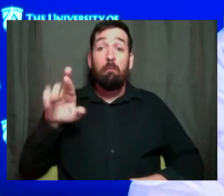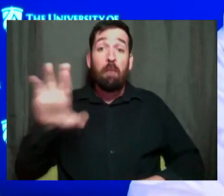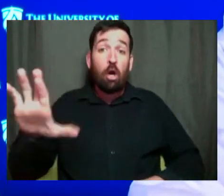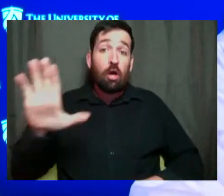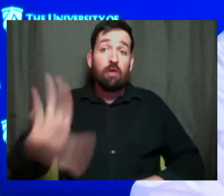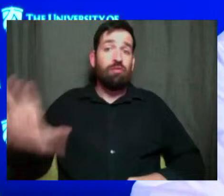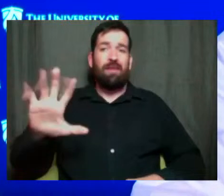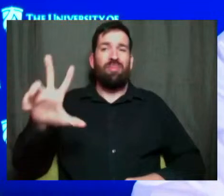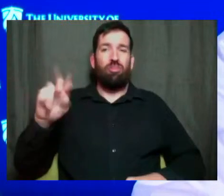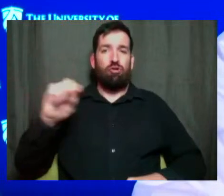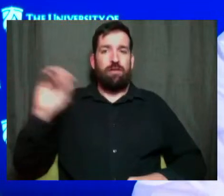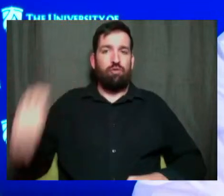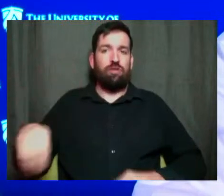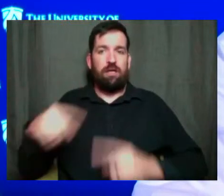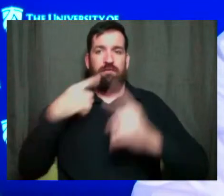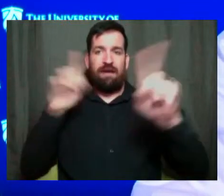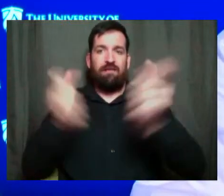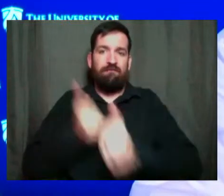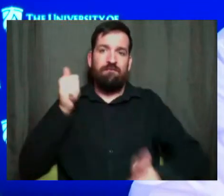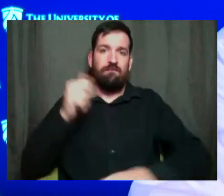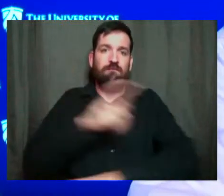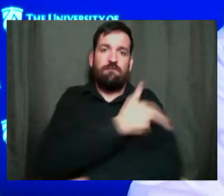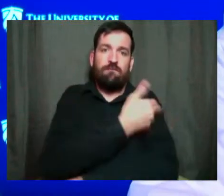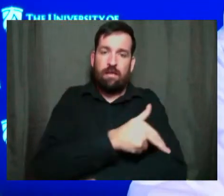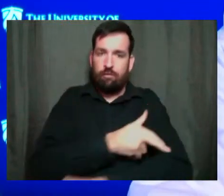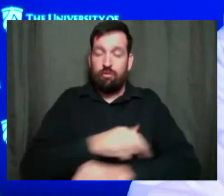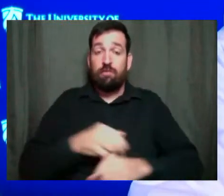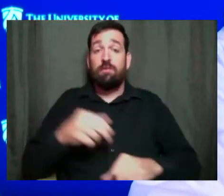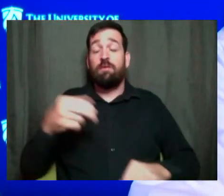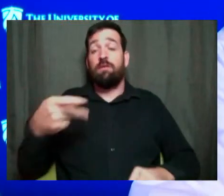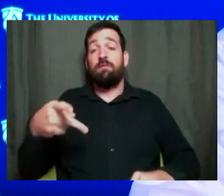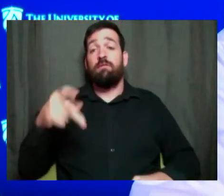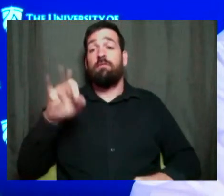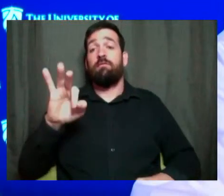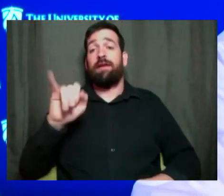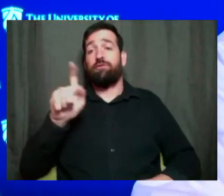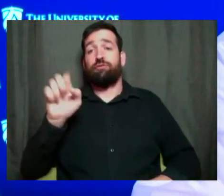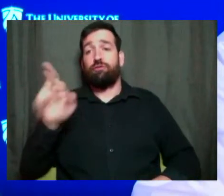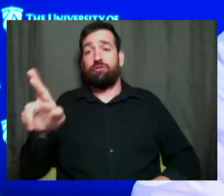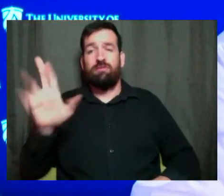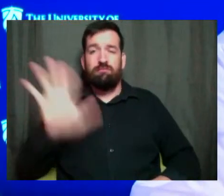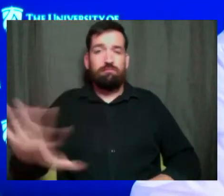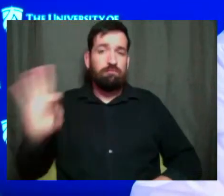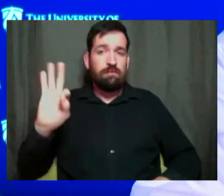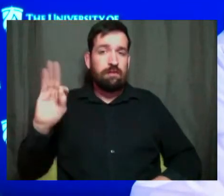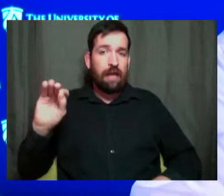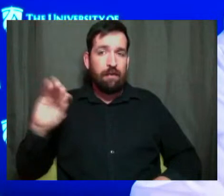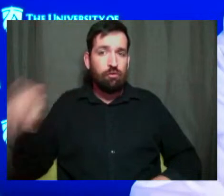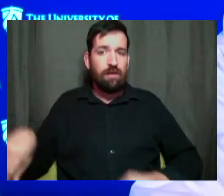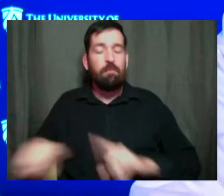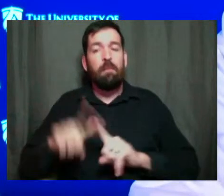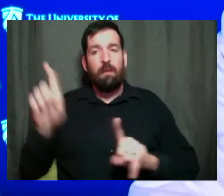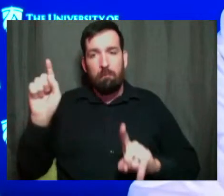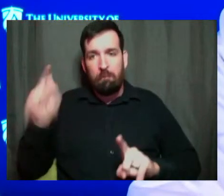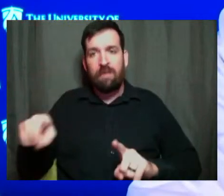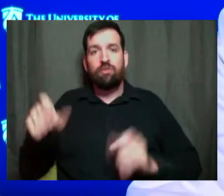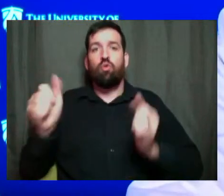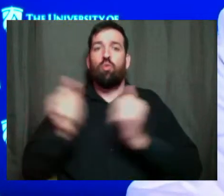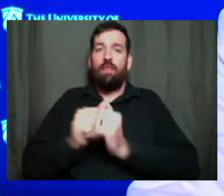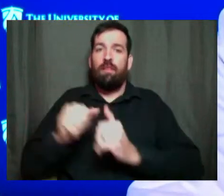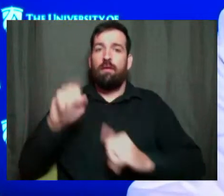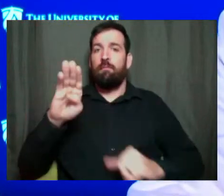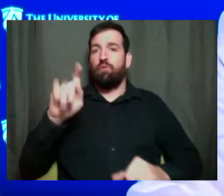now, we think the preliminary data is the Pfizer is about 90%, but you have to take it with a booster called ritonavir. There'll be a lot of